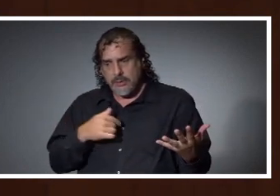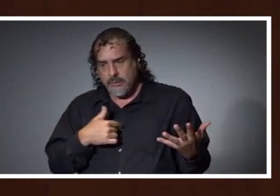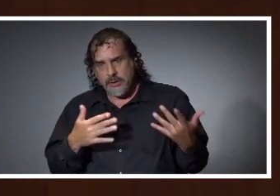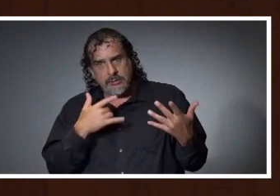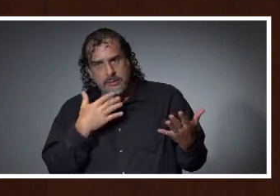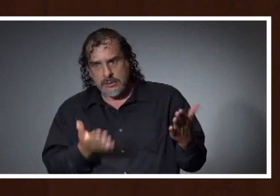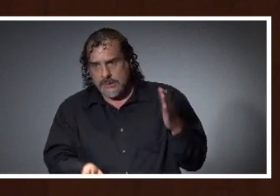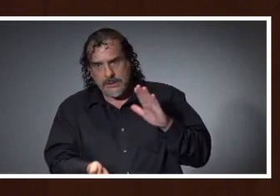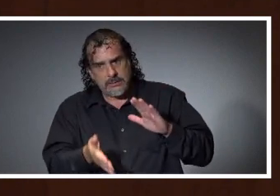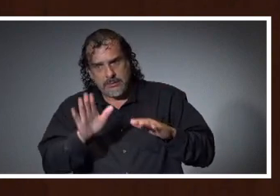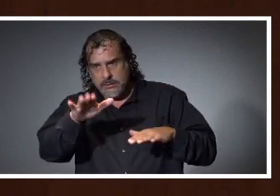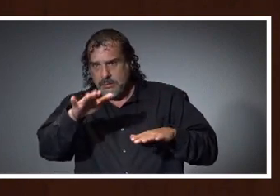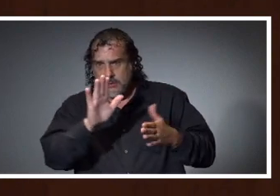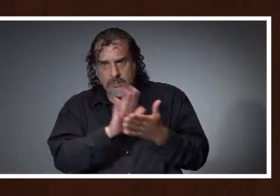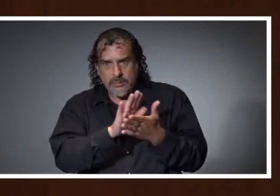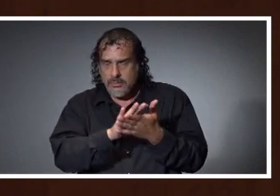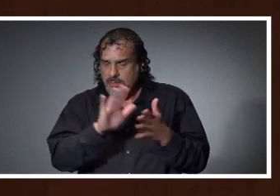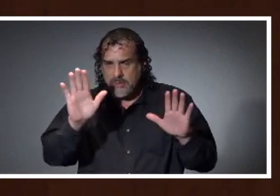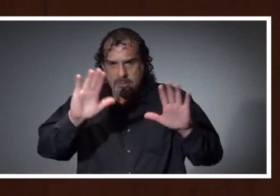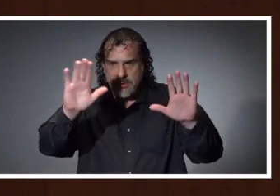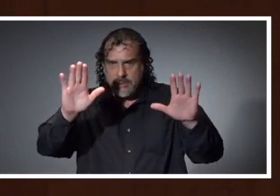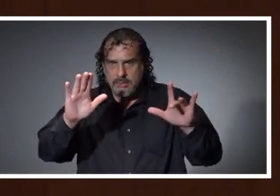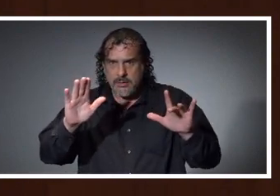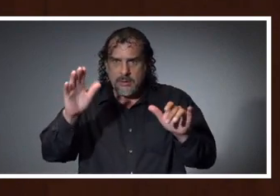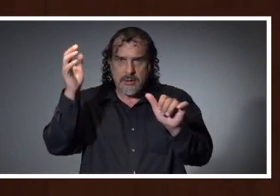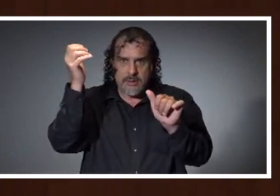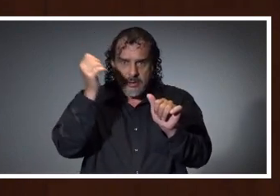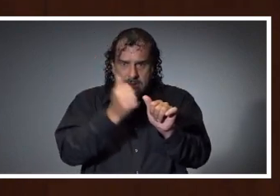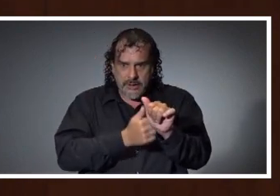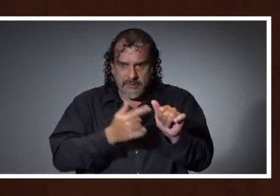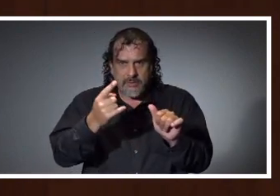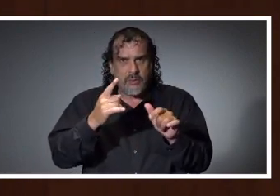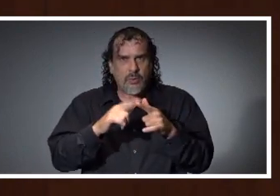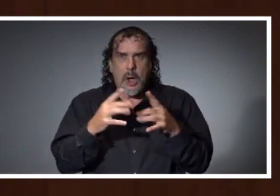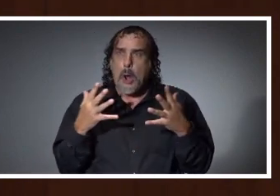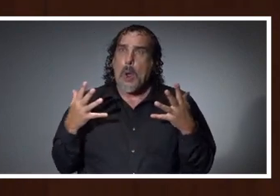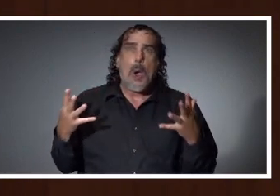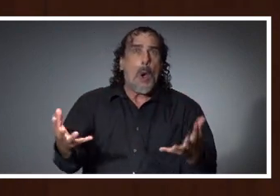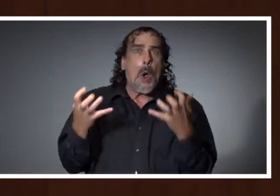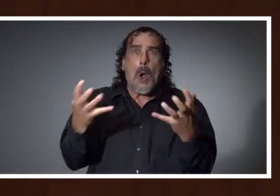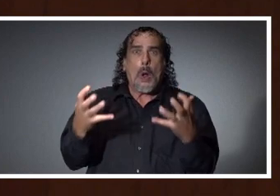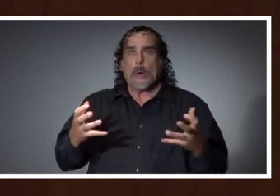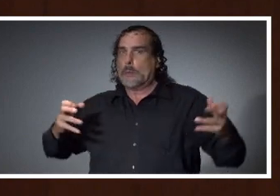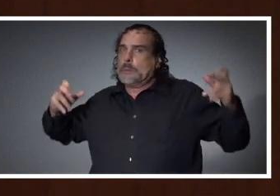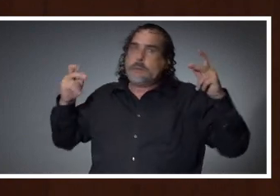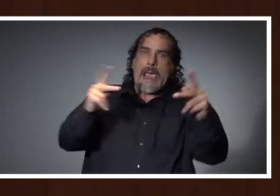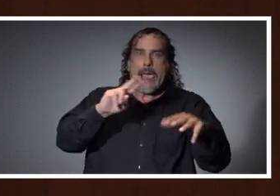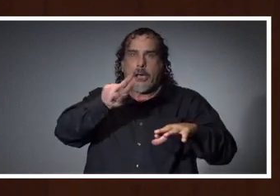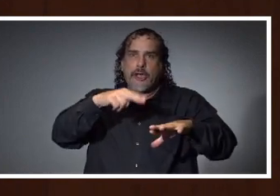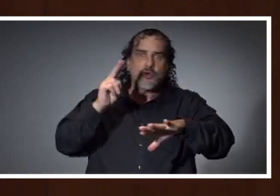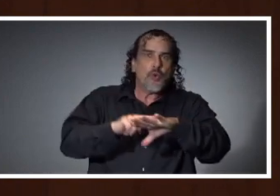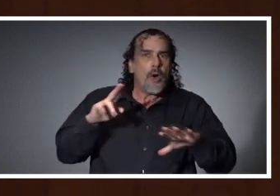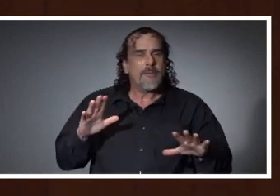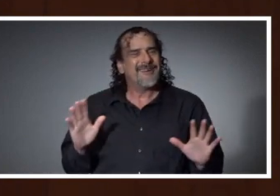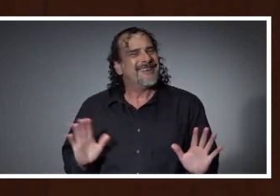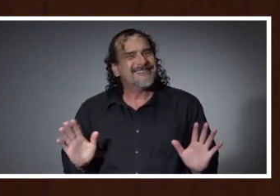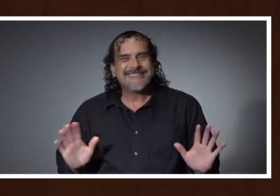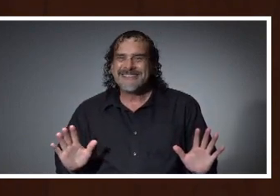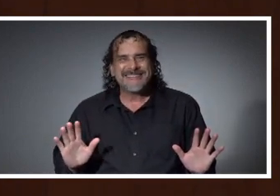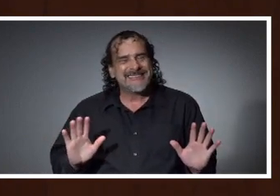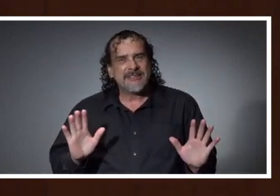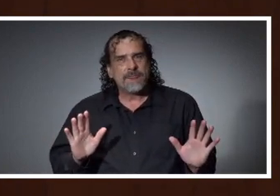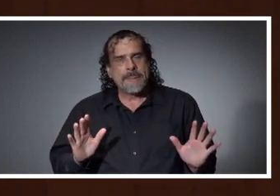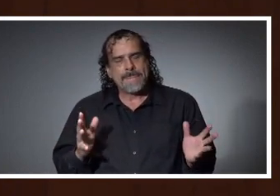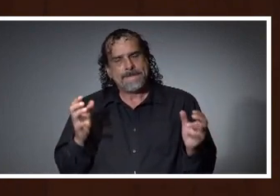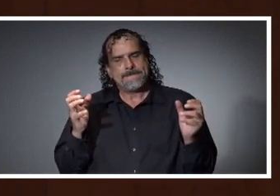districts to try to take those next steps. Everybody's so anxious to get back to normal. I would actually say, why